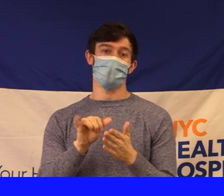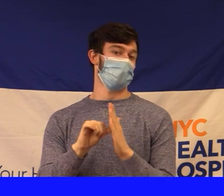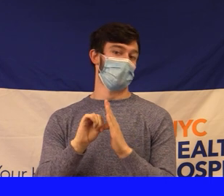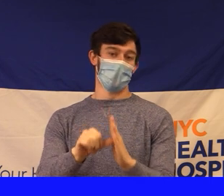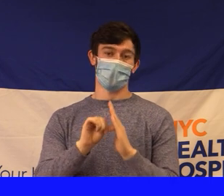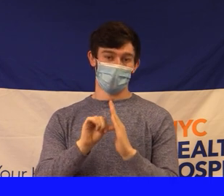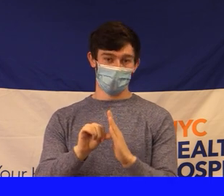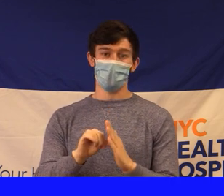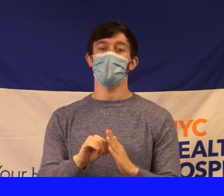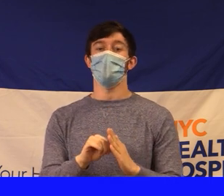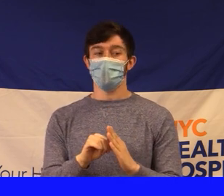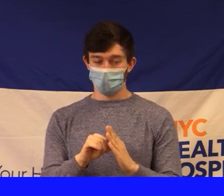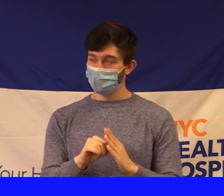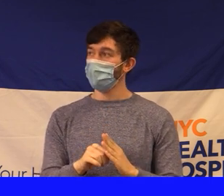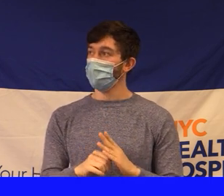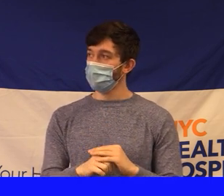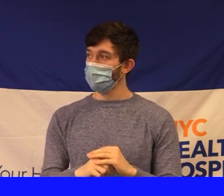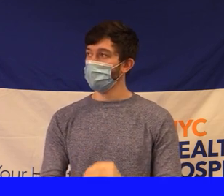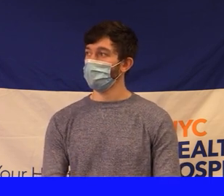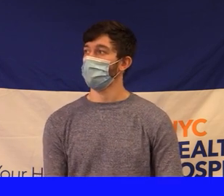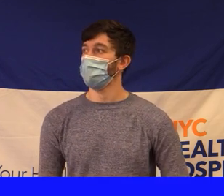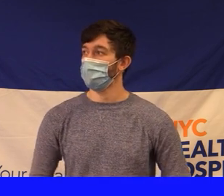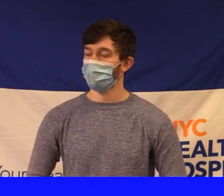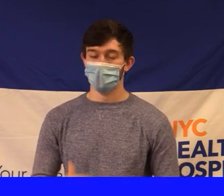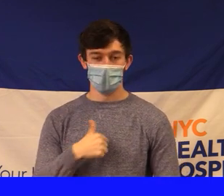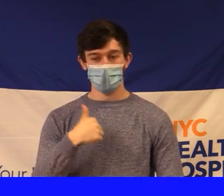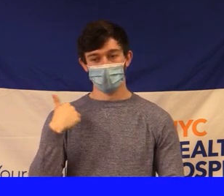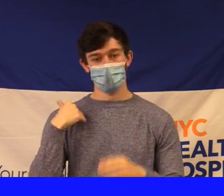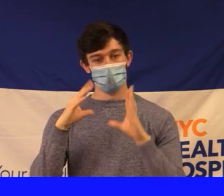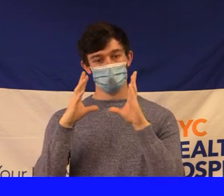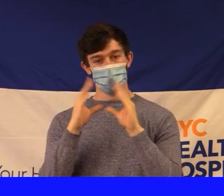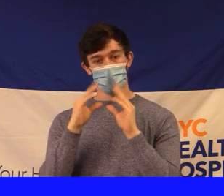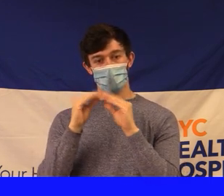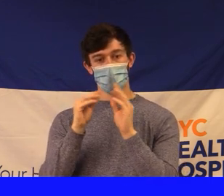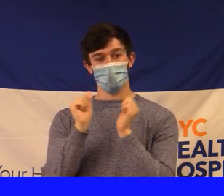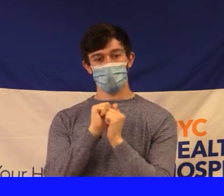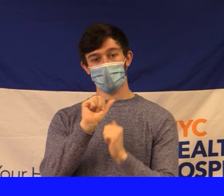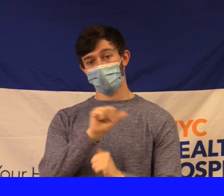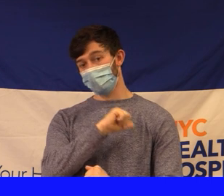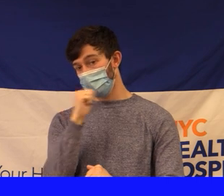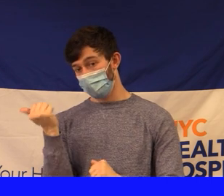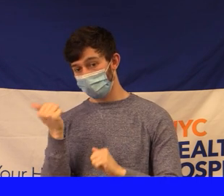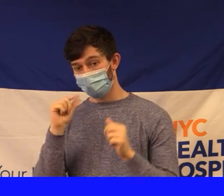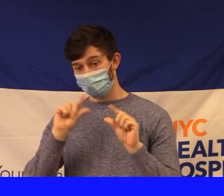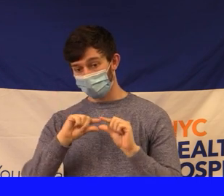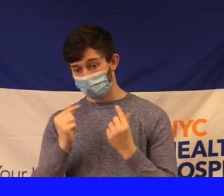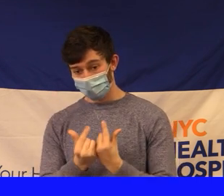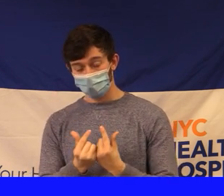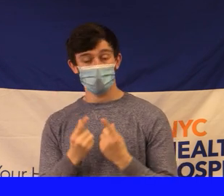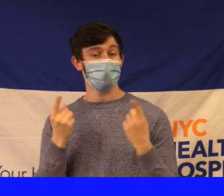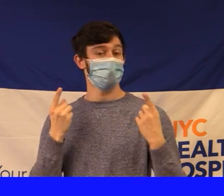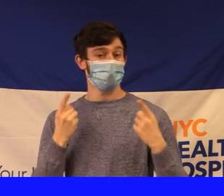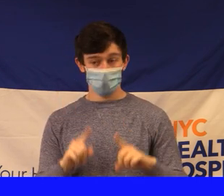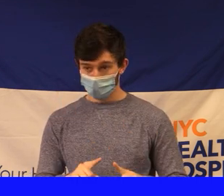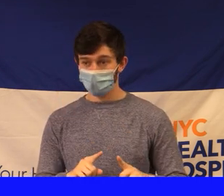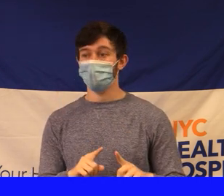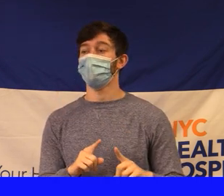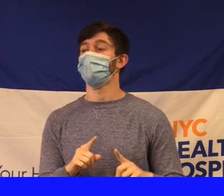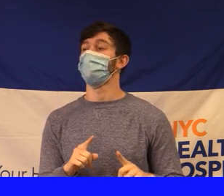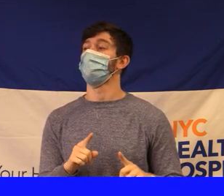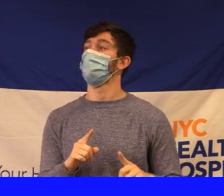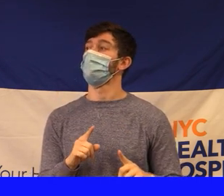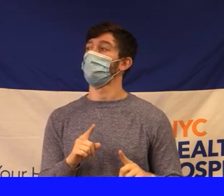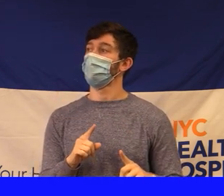had a meeting with another group in which I exhorted them to really go out there and